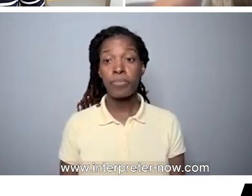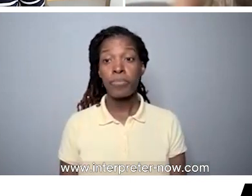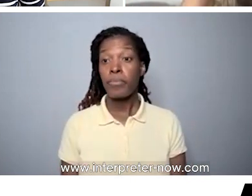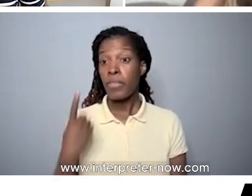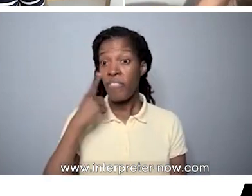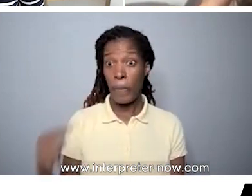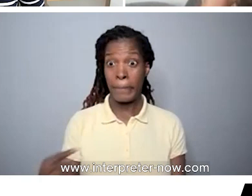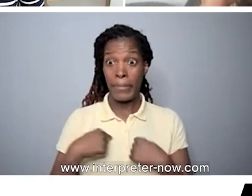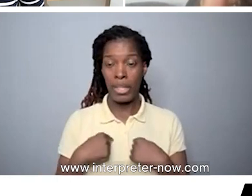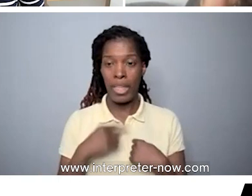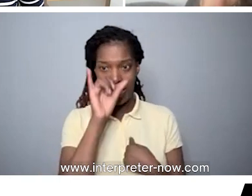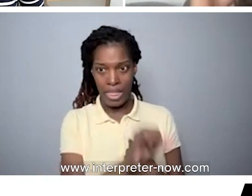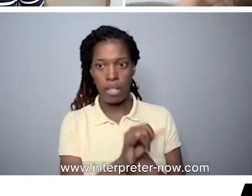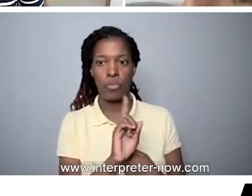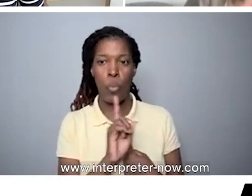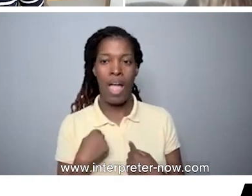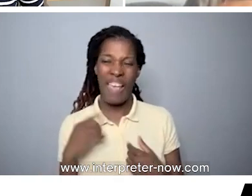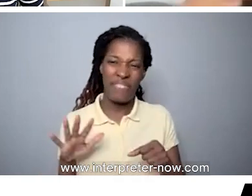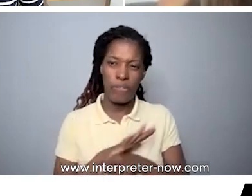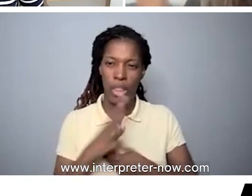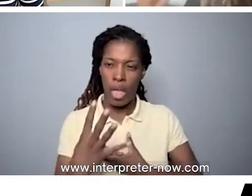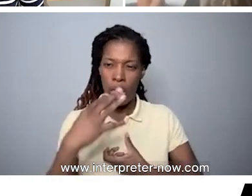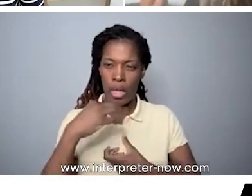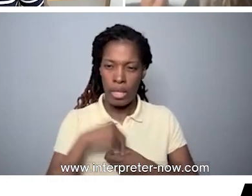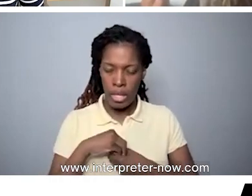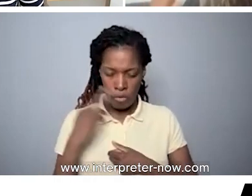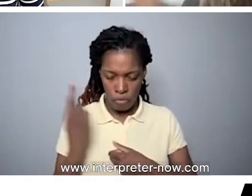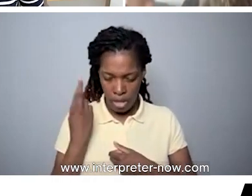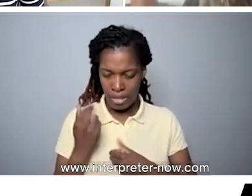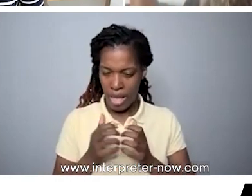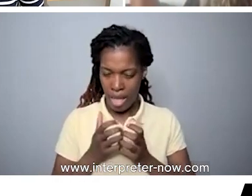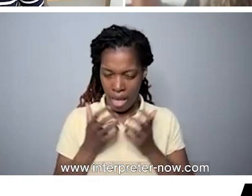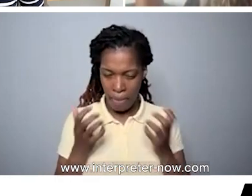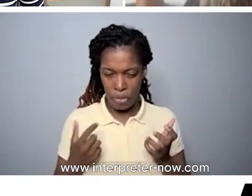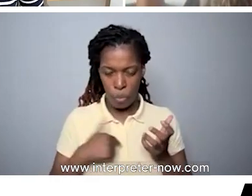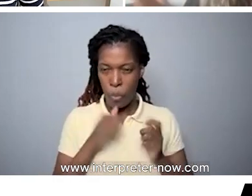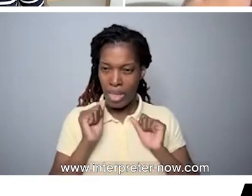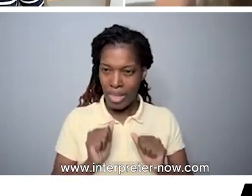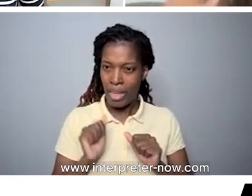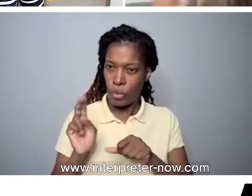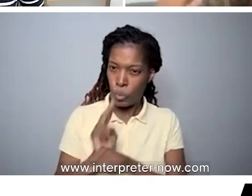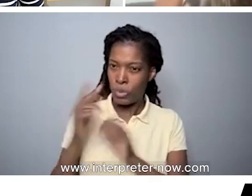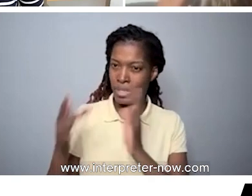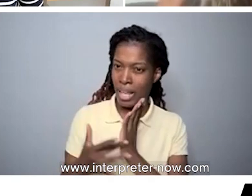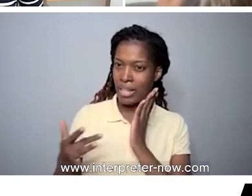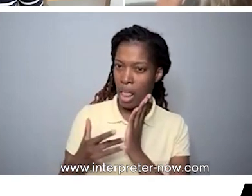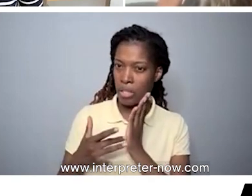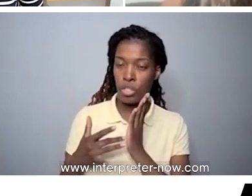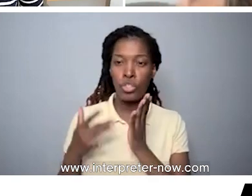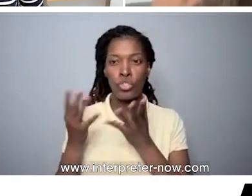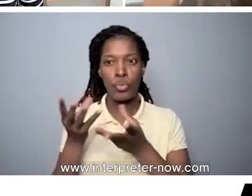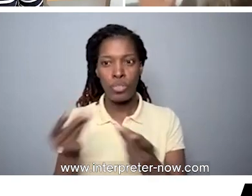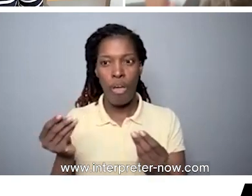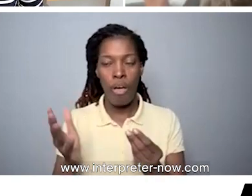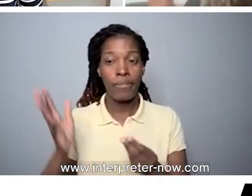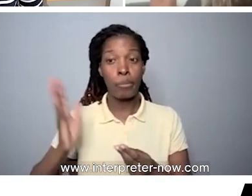really could harness technology to solve what had been previously thought of as intractable problems, right? How do you make systemic level change?